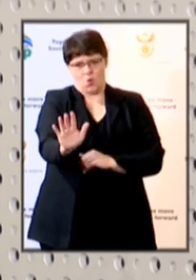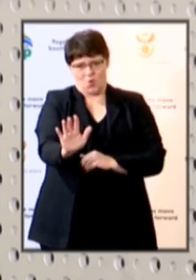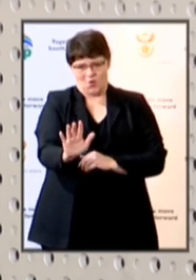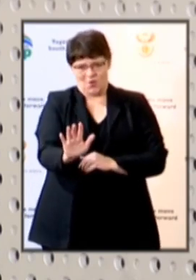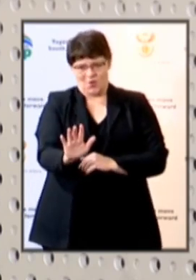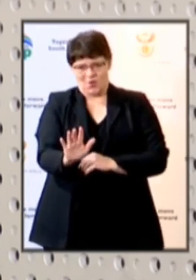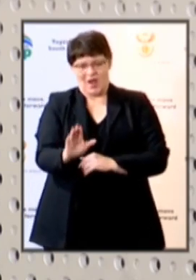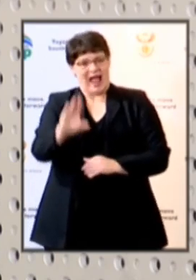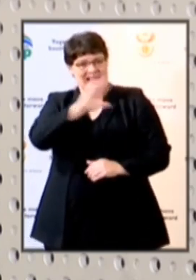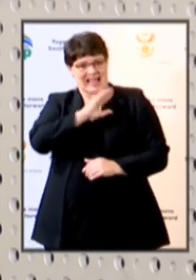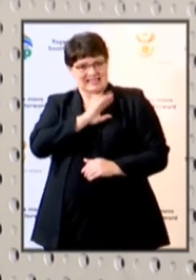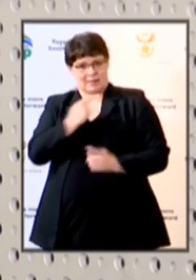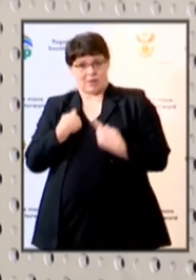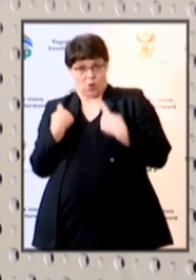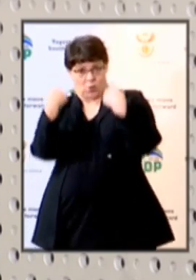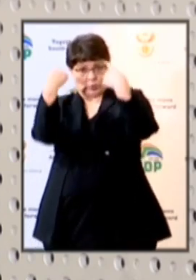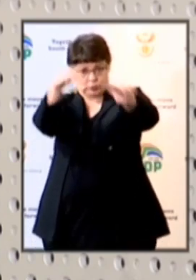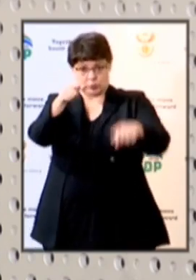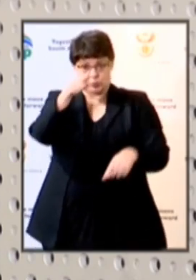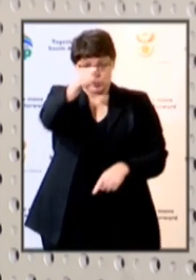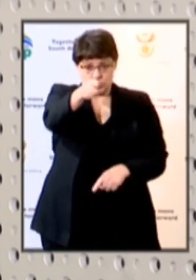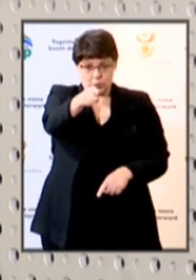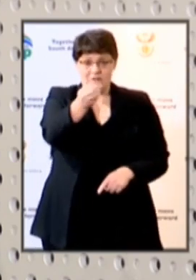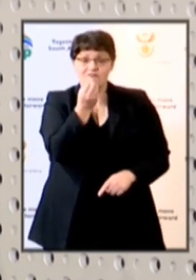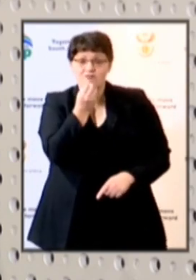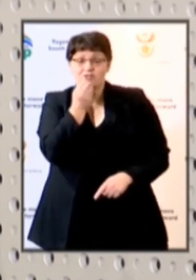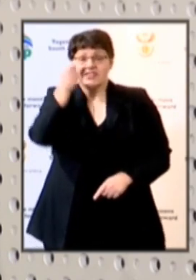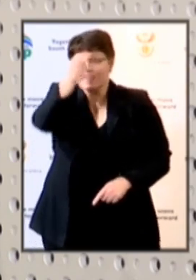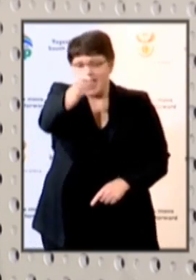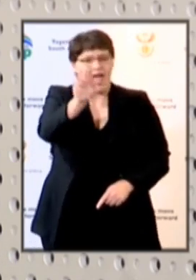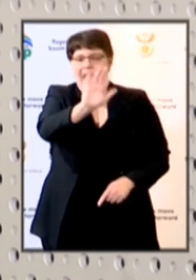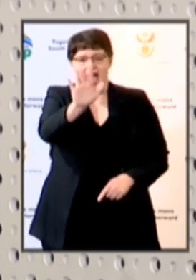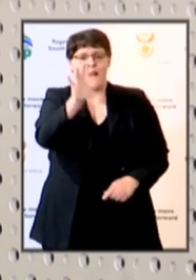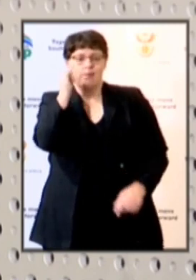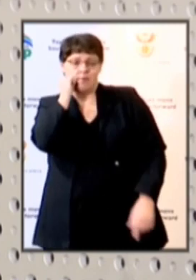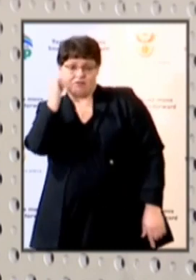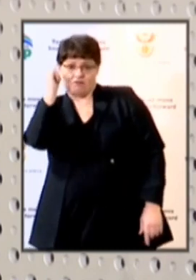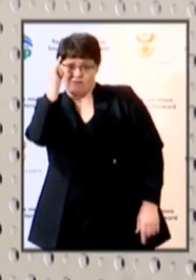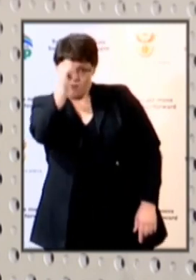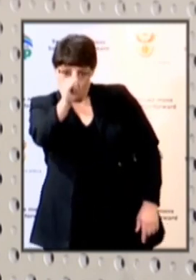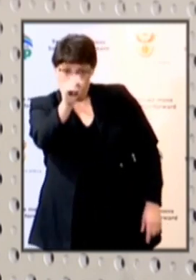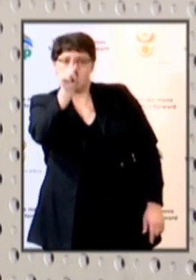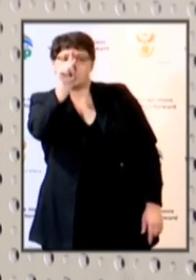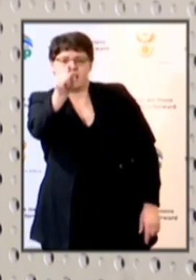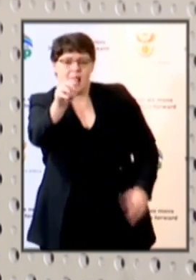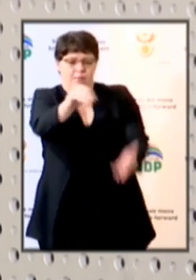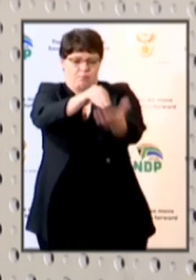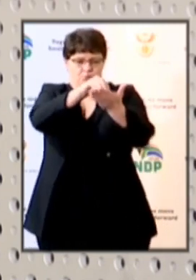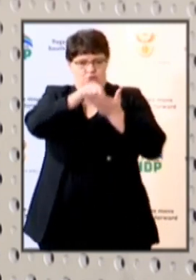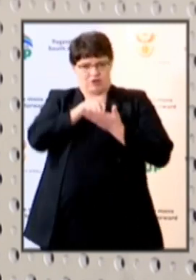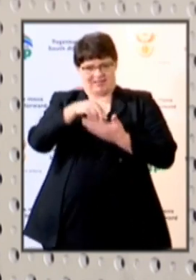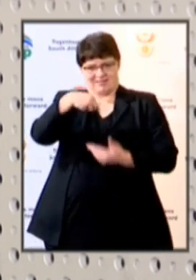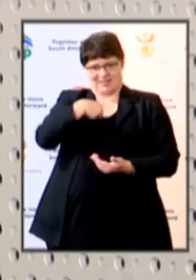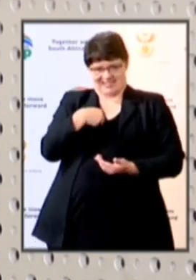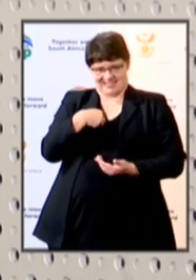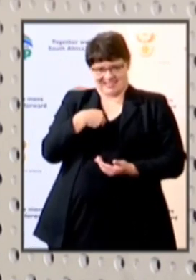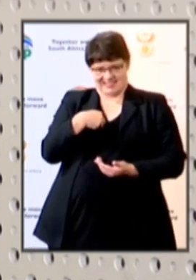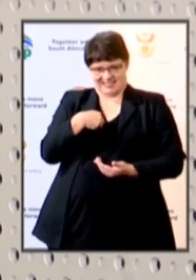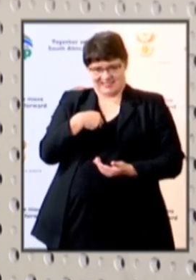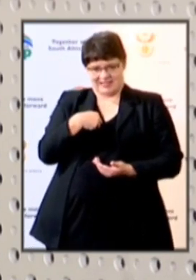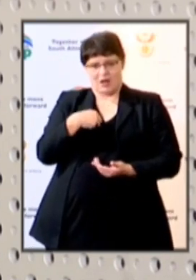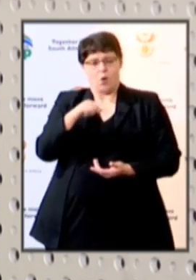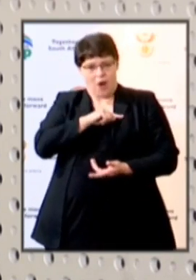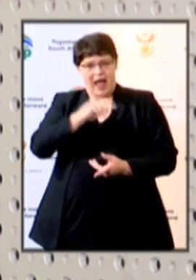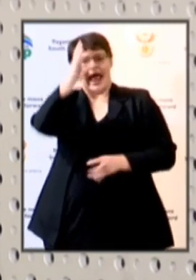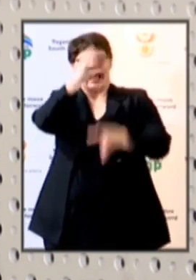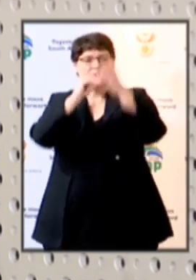shop or the takeaways, but the food goes to the customer. Because the experience all over the world